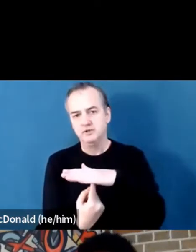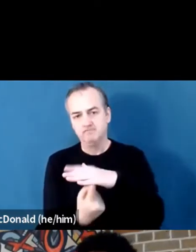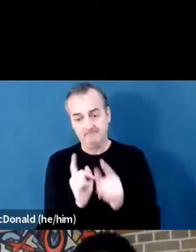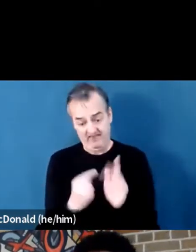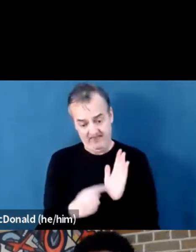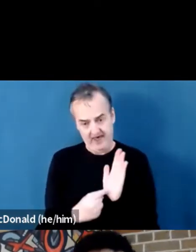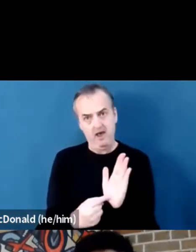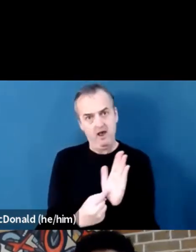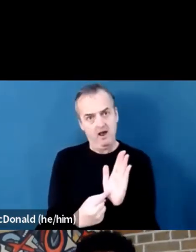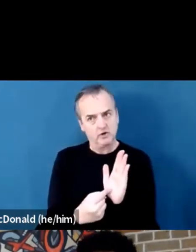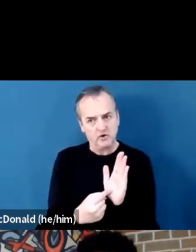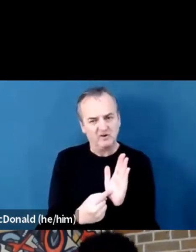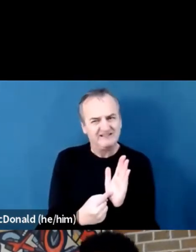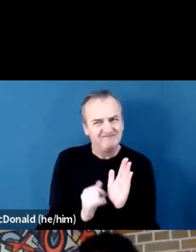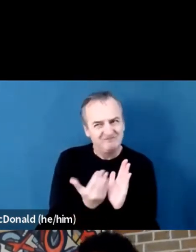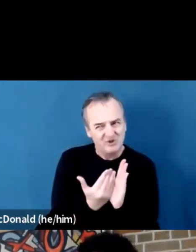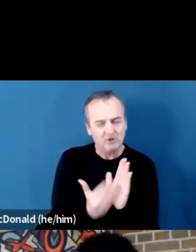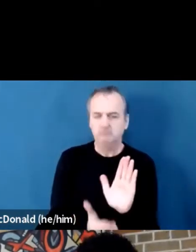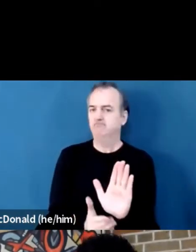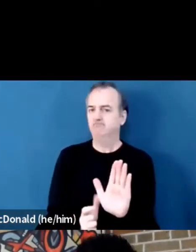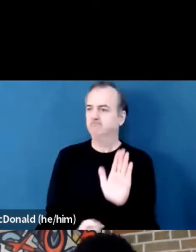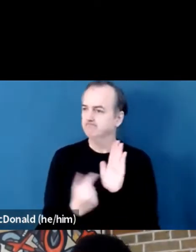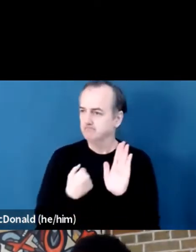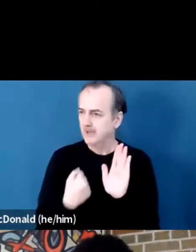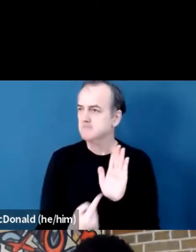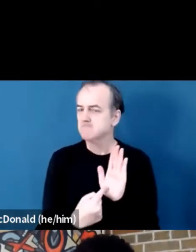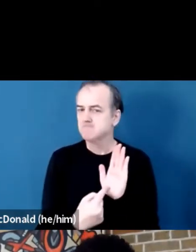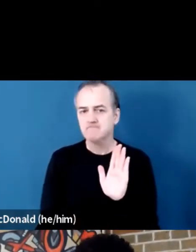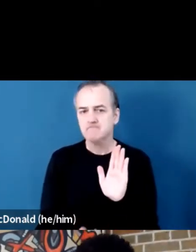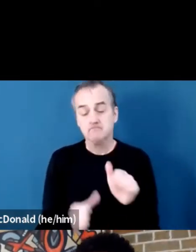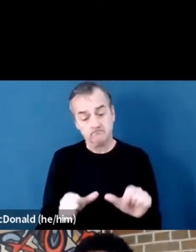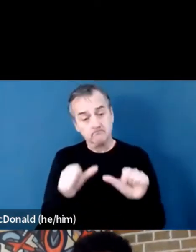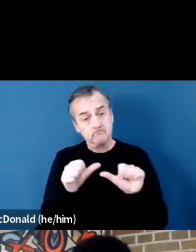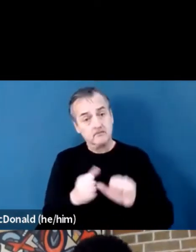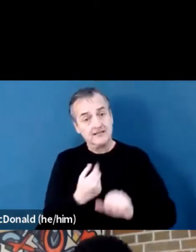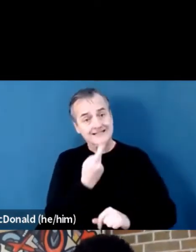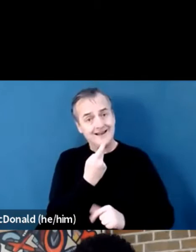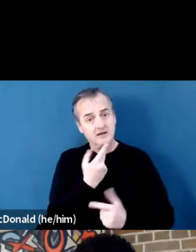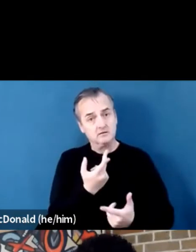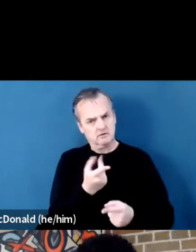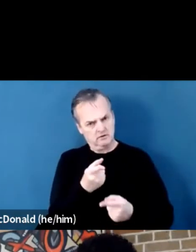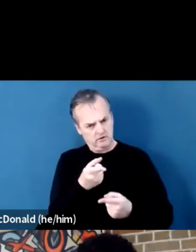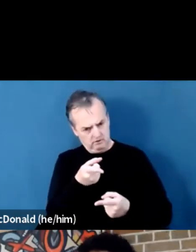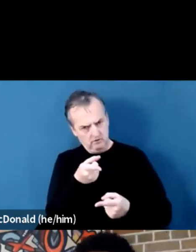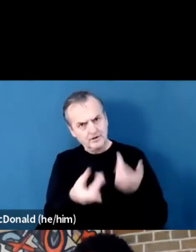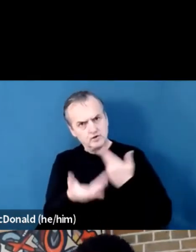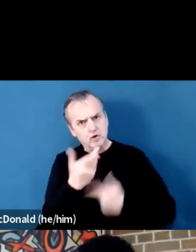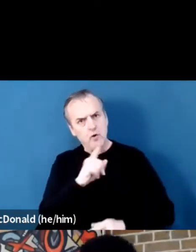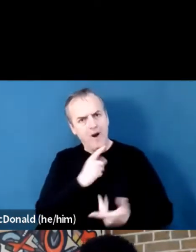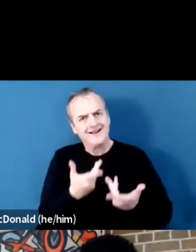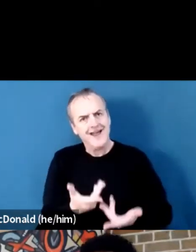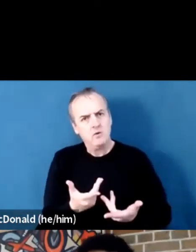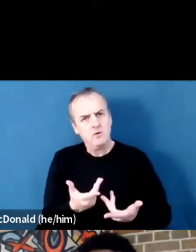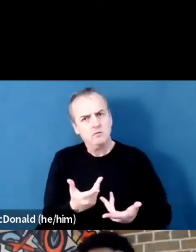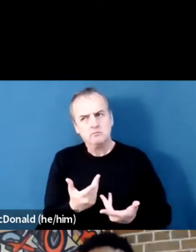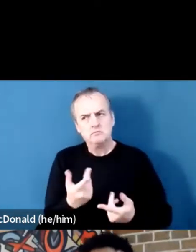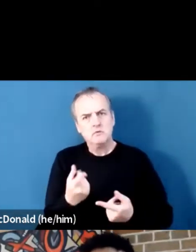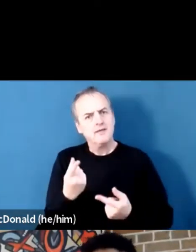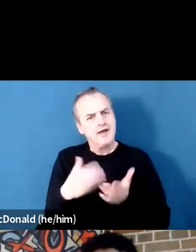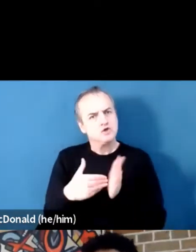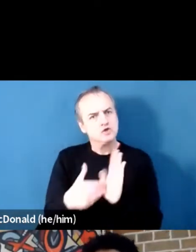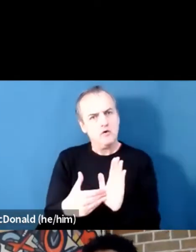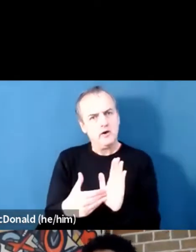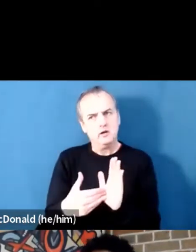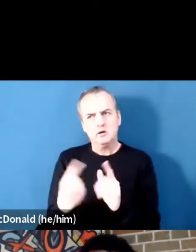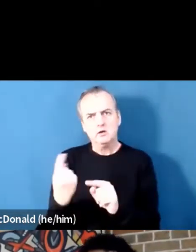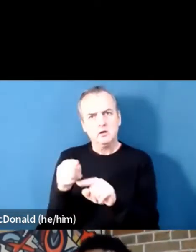it. Yeah, don't hide behind anything. Same again. Why are we telling this story now? Who's the story for and what you want to do